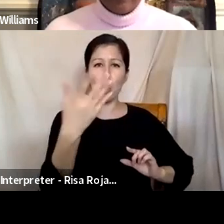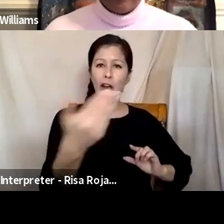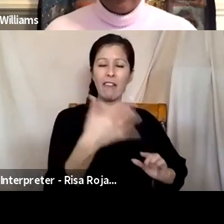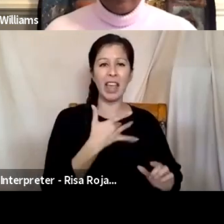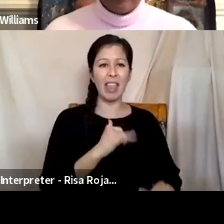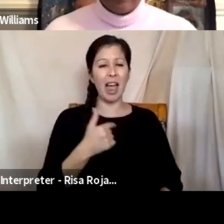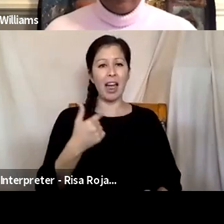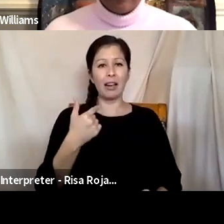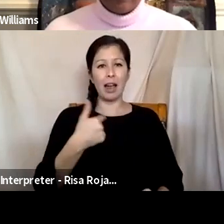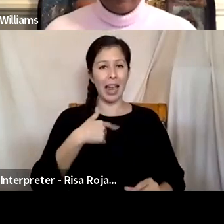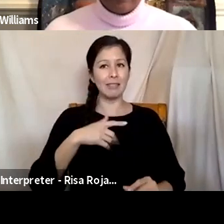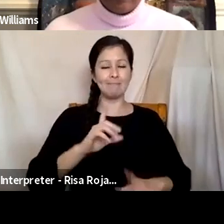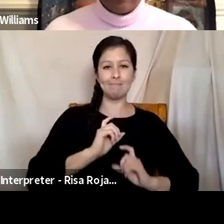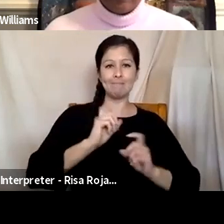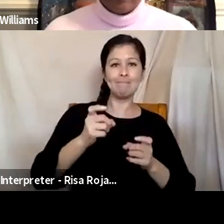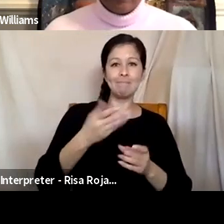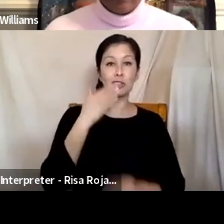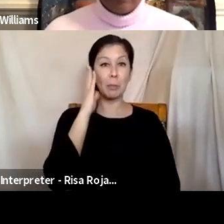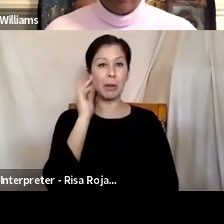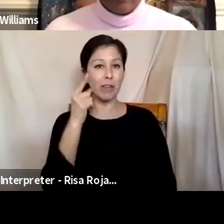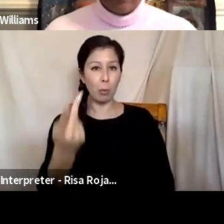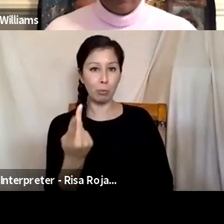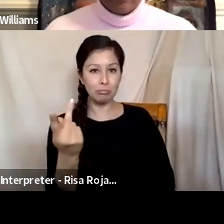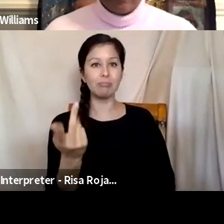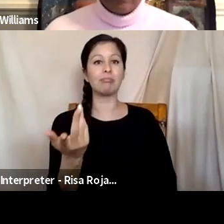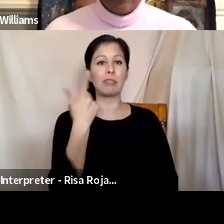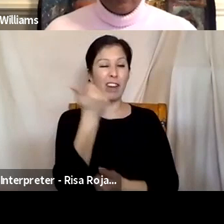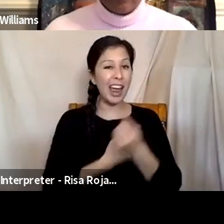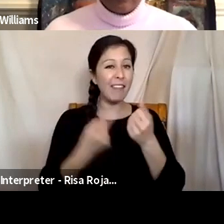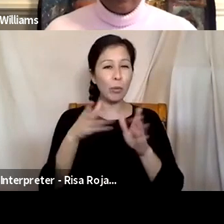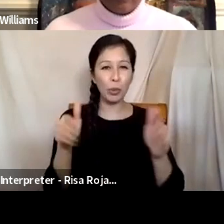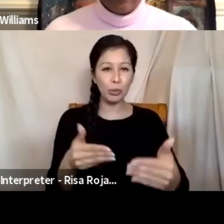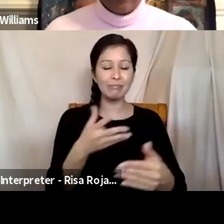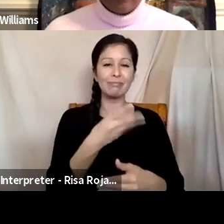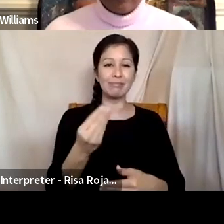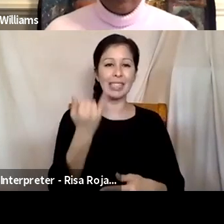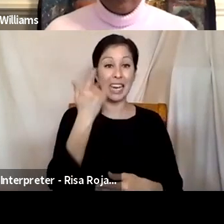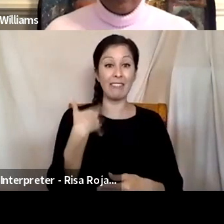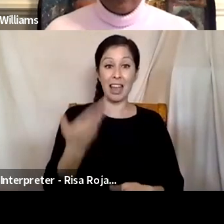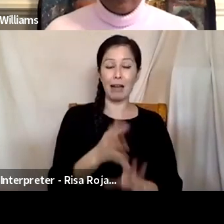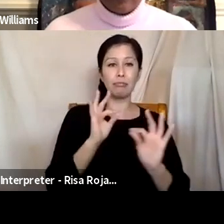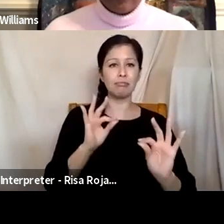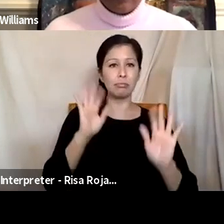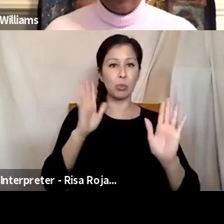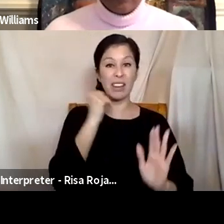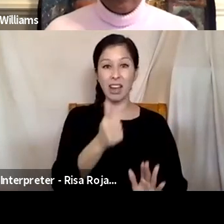you gave, and it was a good experience for both of you, for everyone in the room. And if you get the part, that's great. And if you